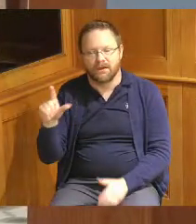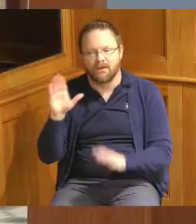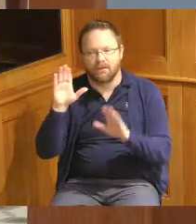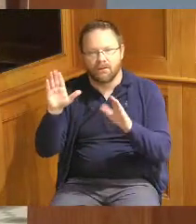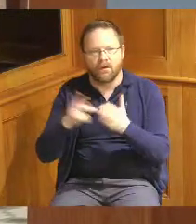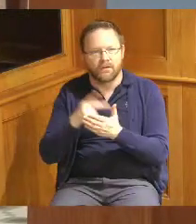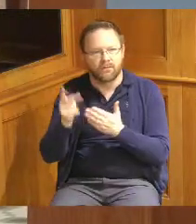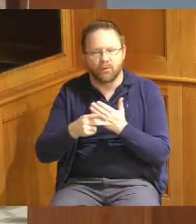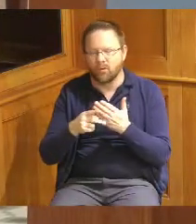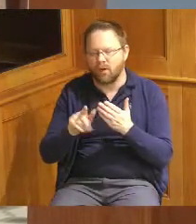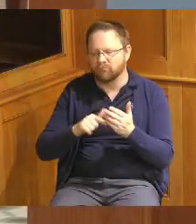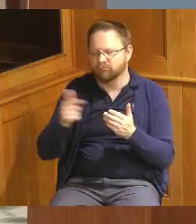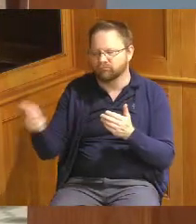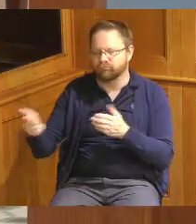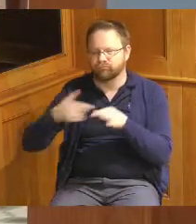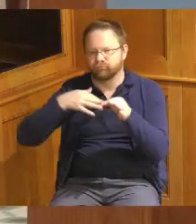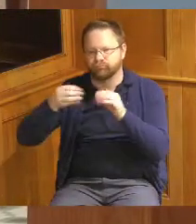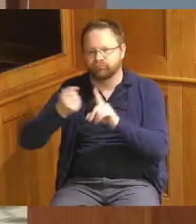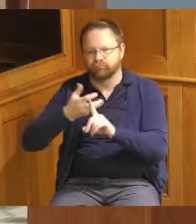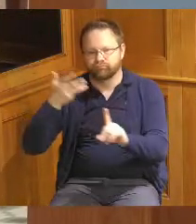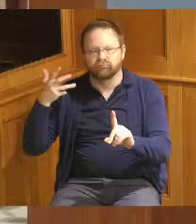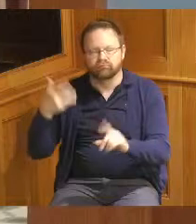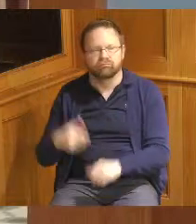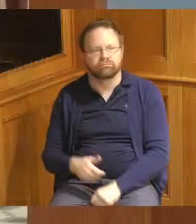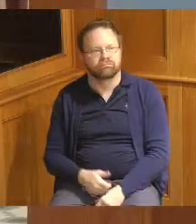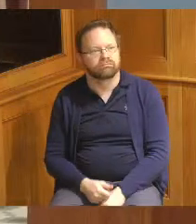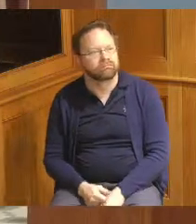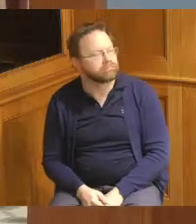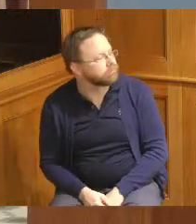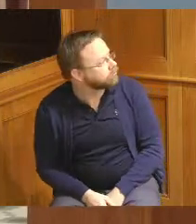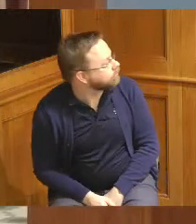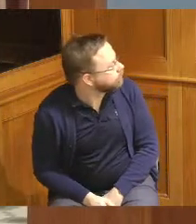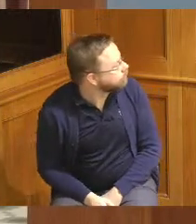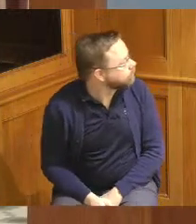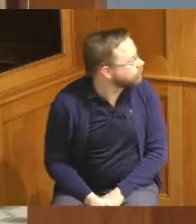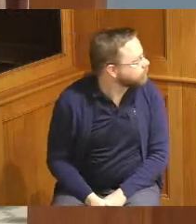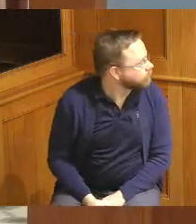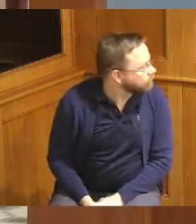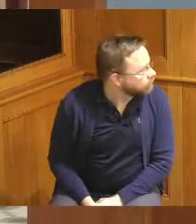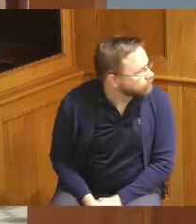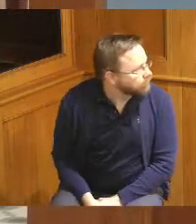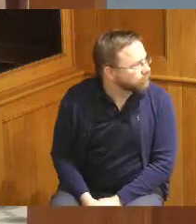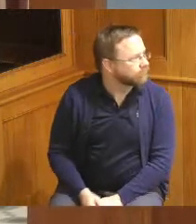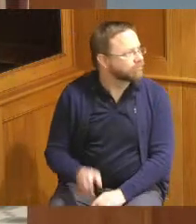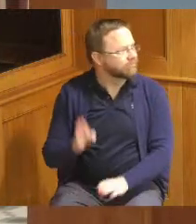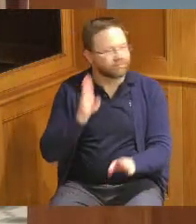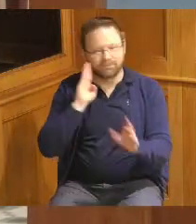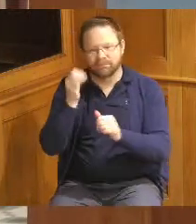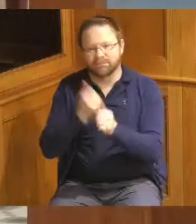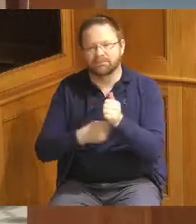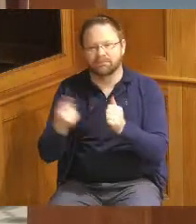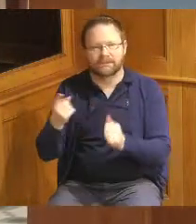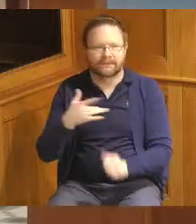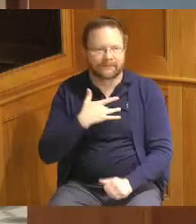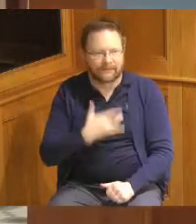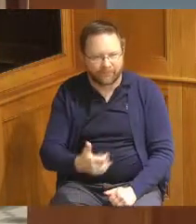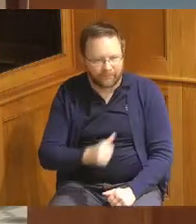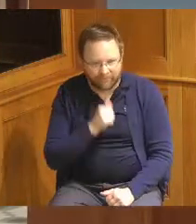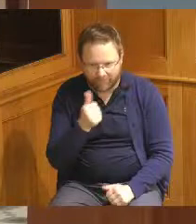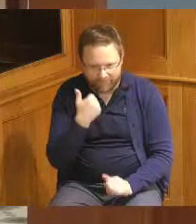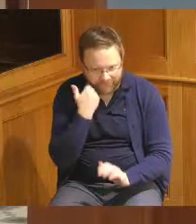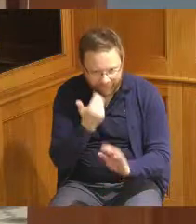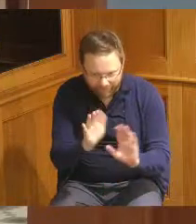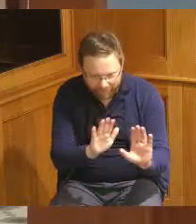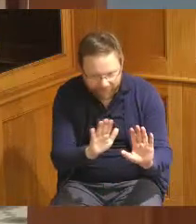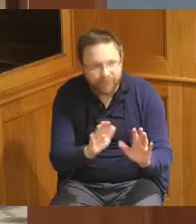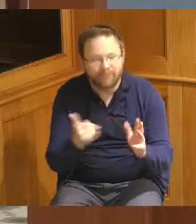to let her tell you a little bit more about it. You want to come on? Hello, everyone. I'm normally not shy, but